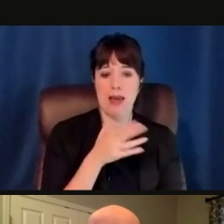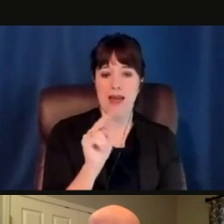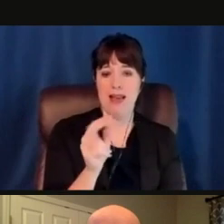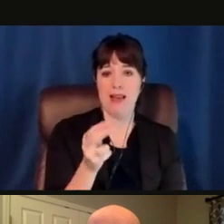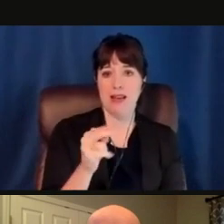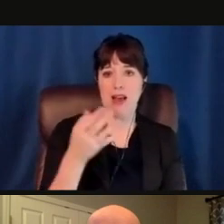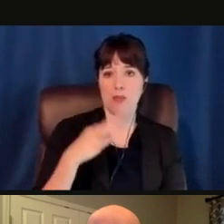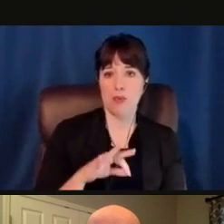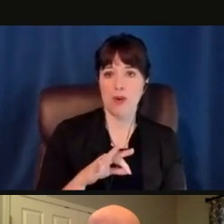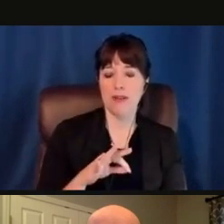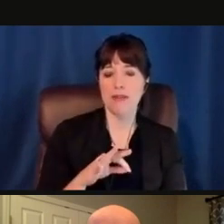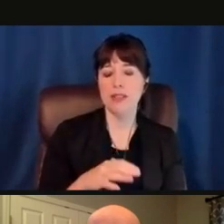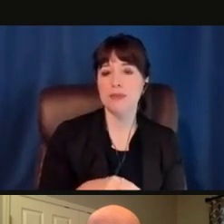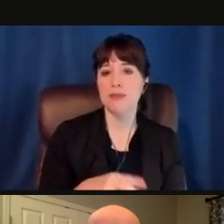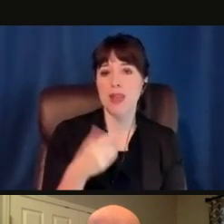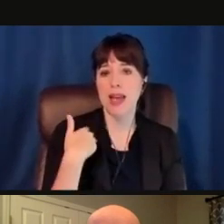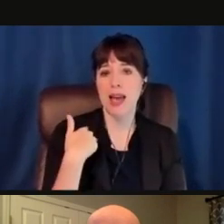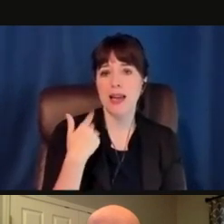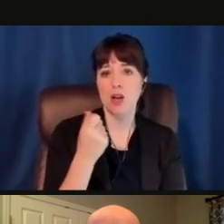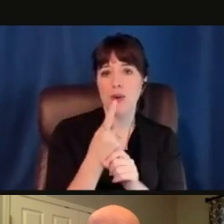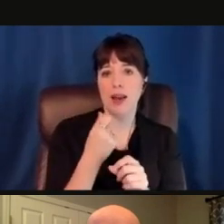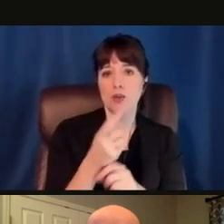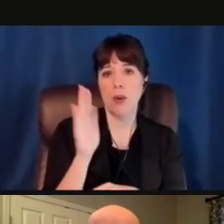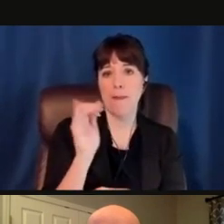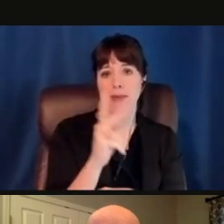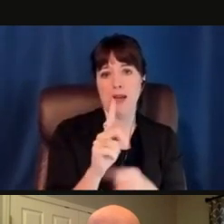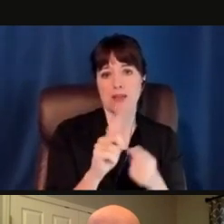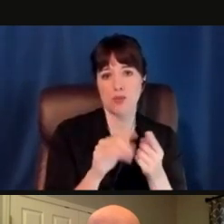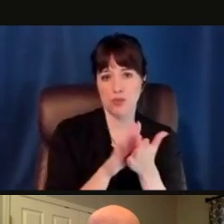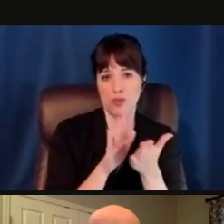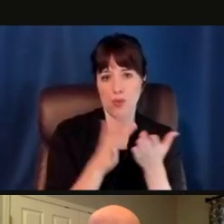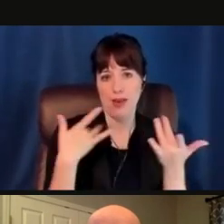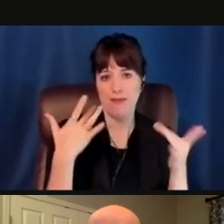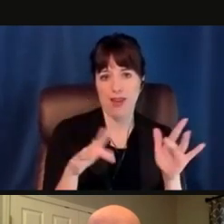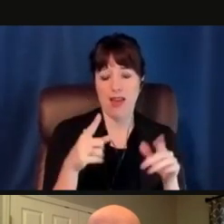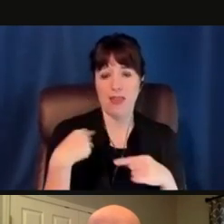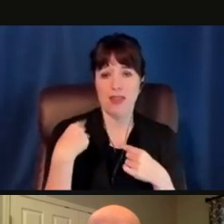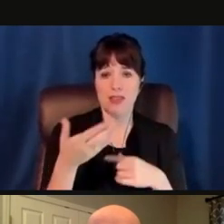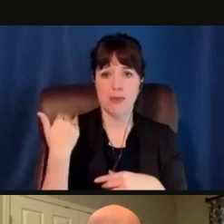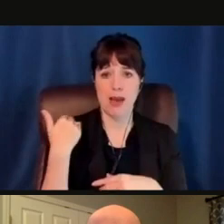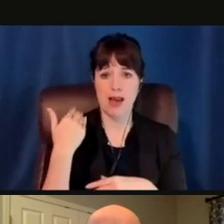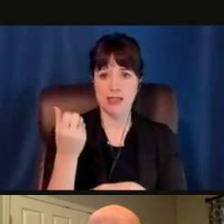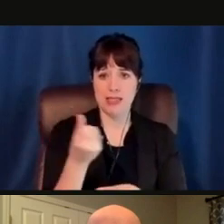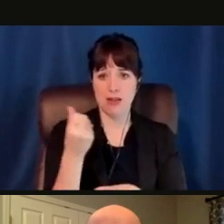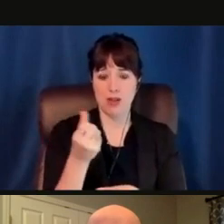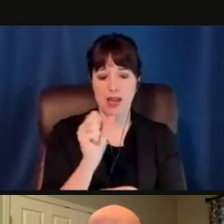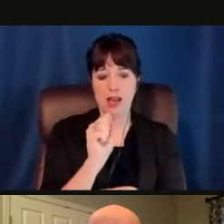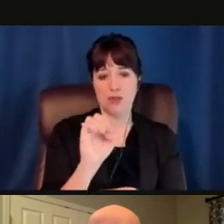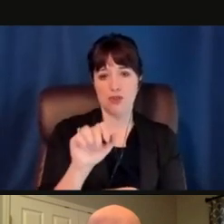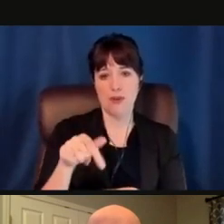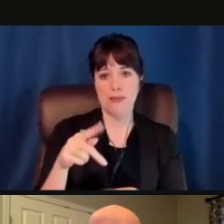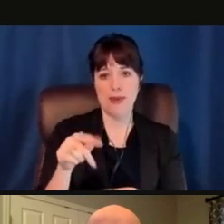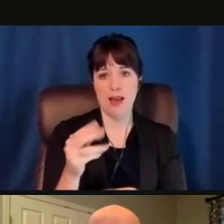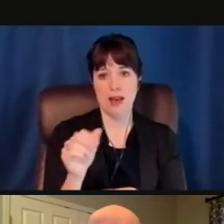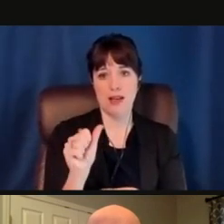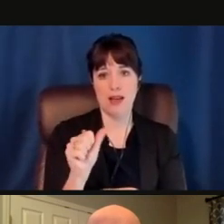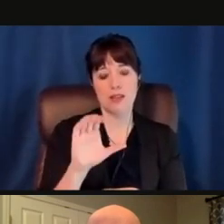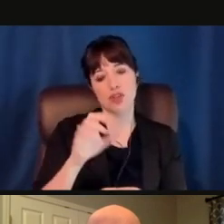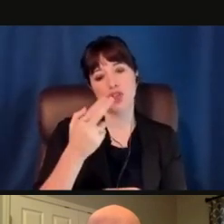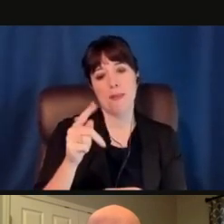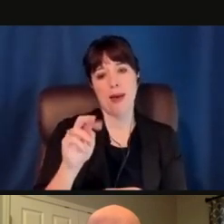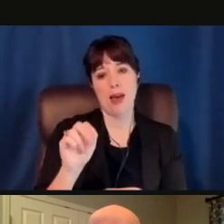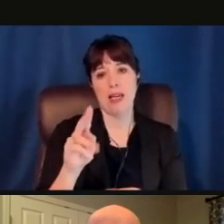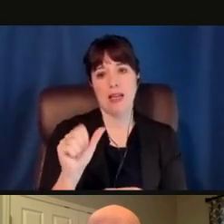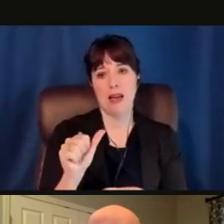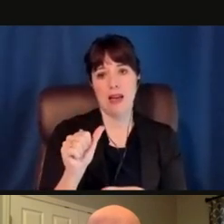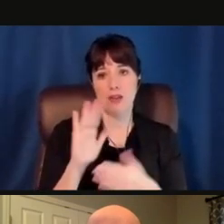Islander Community, had our annual back to school event this past Saturday at Chemeketa Community College. We had we